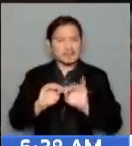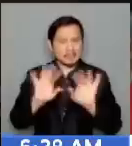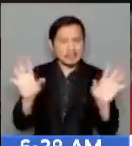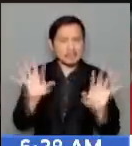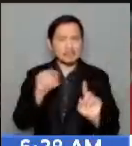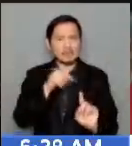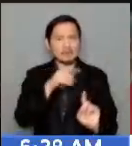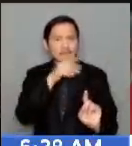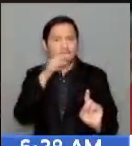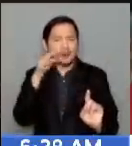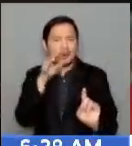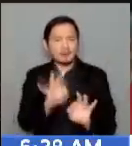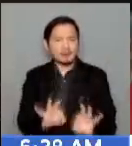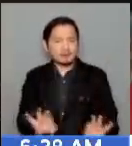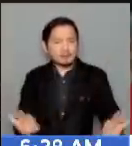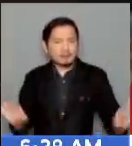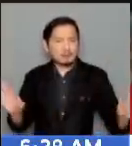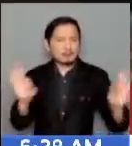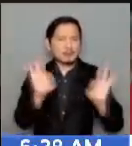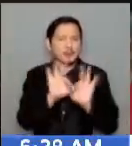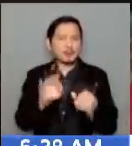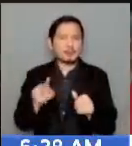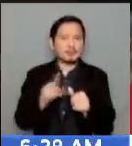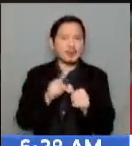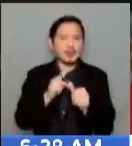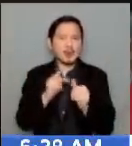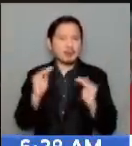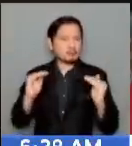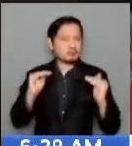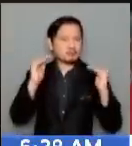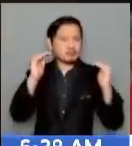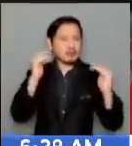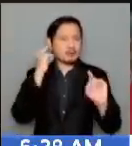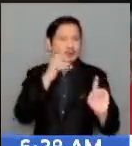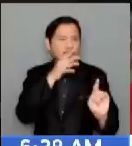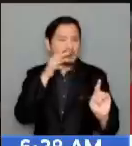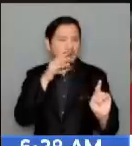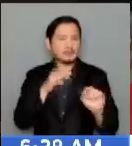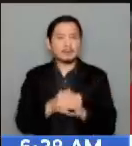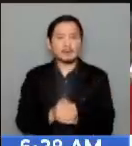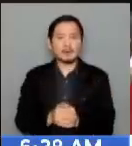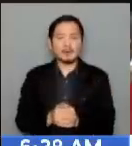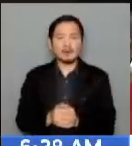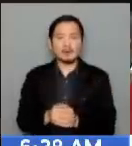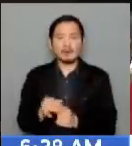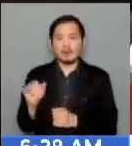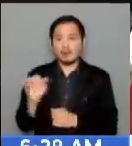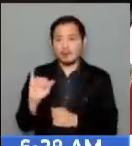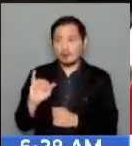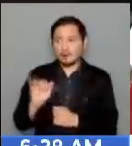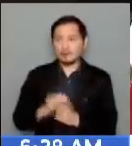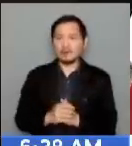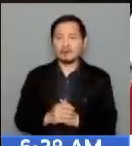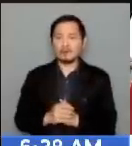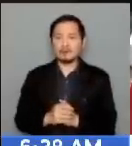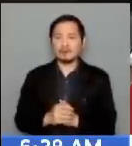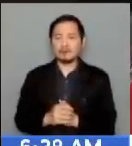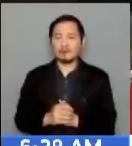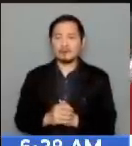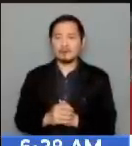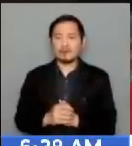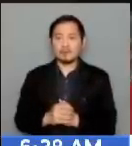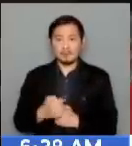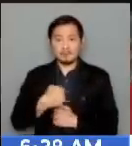on the agricultural sector, but also as a practical matter so that things move quickly because